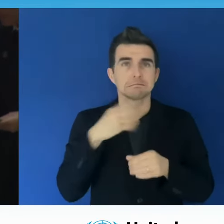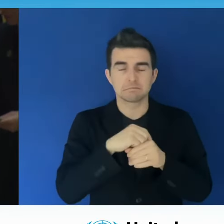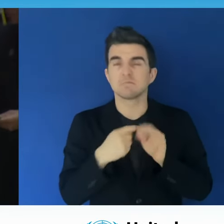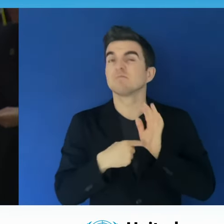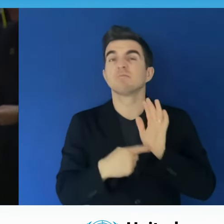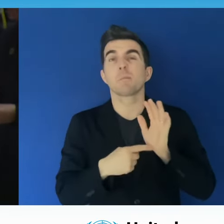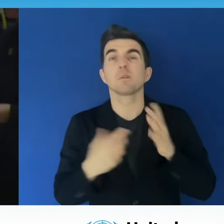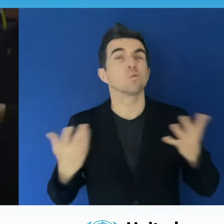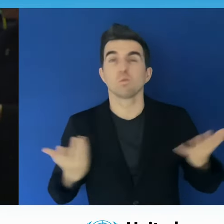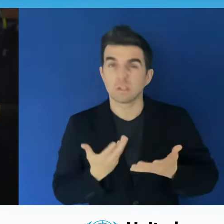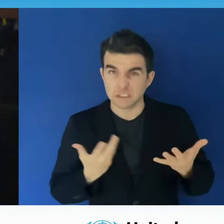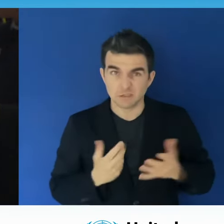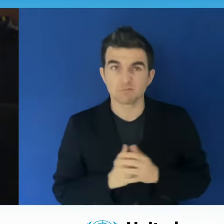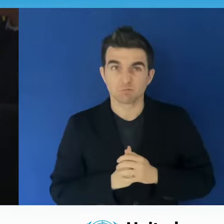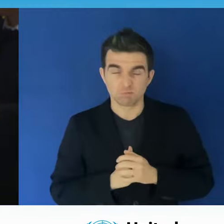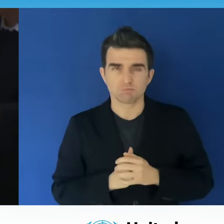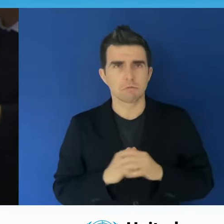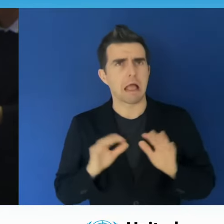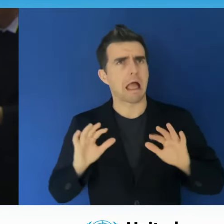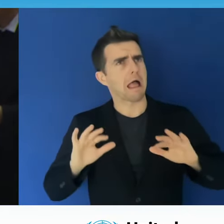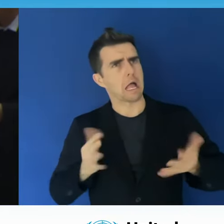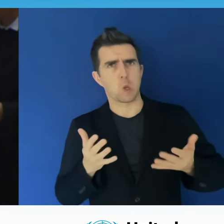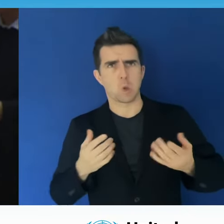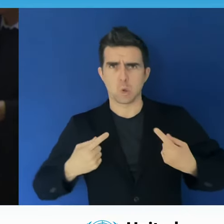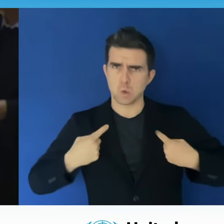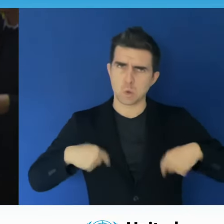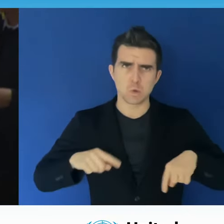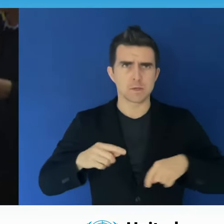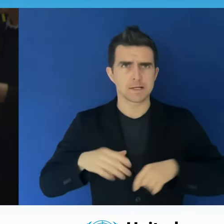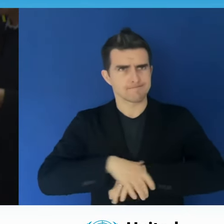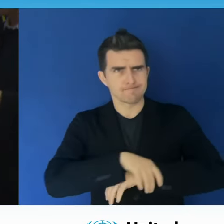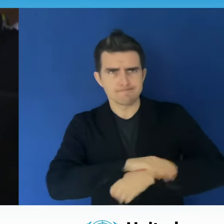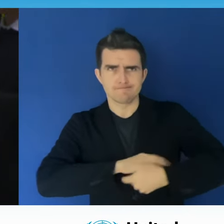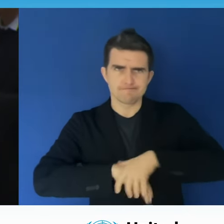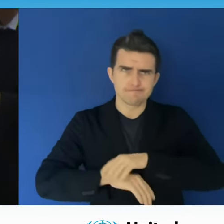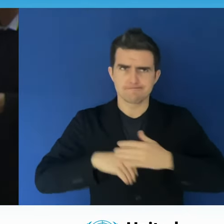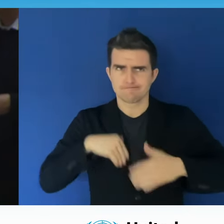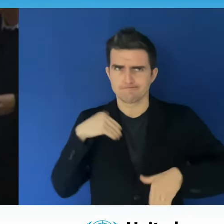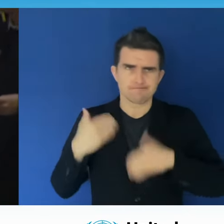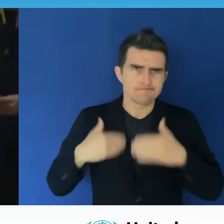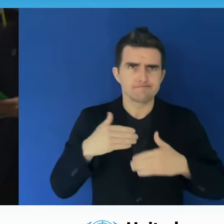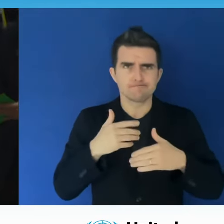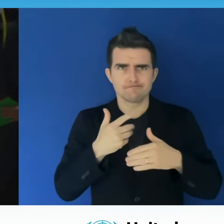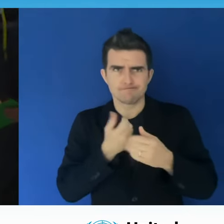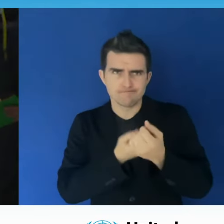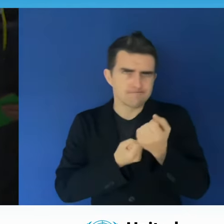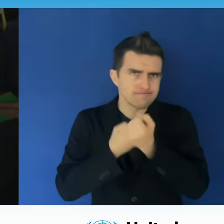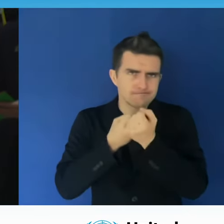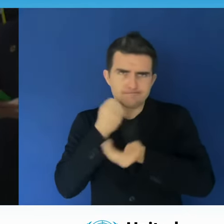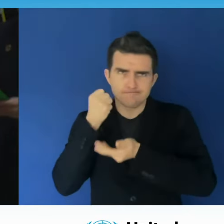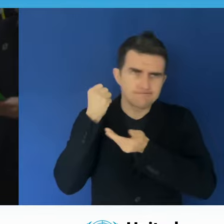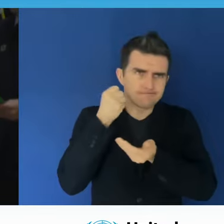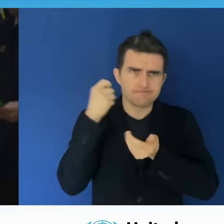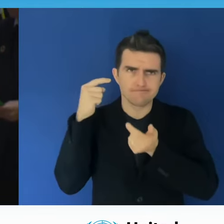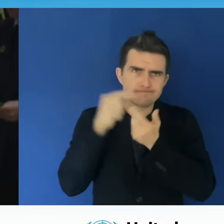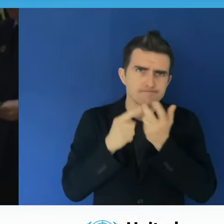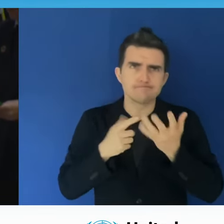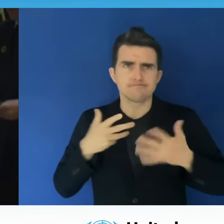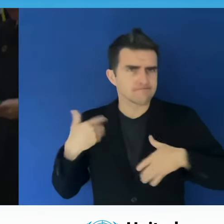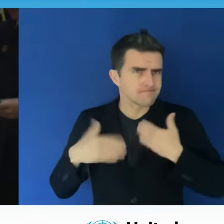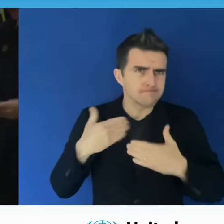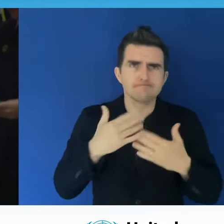we invest in Africa's youth and the support to the flagship interventions that can make the